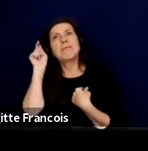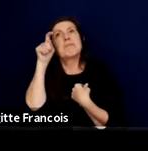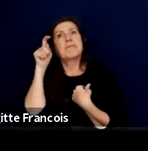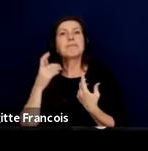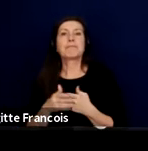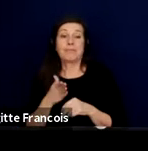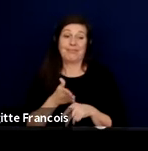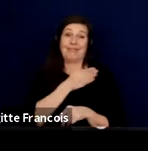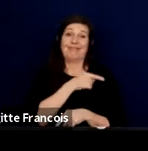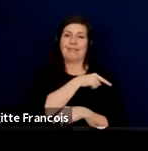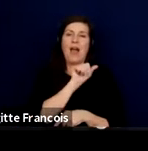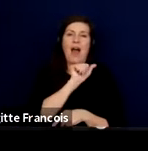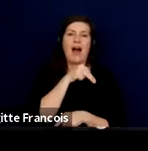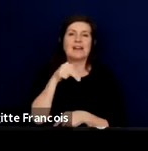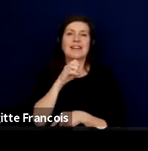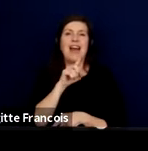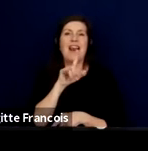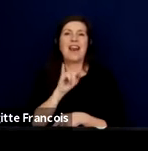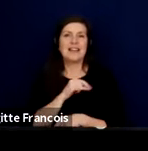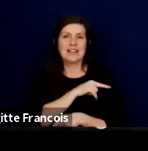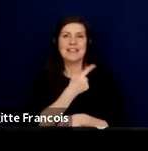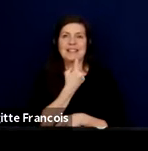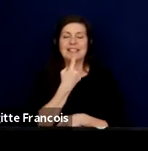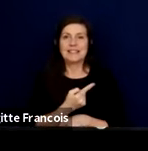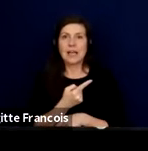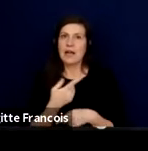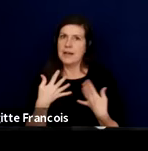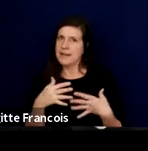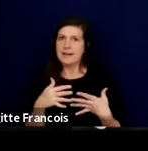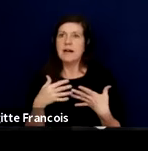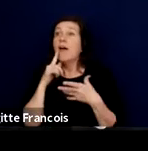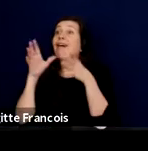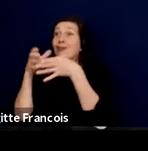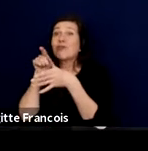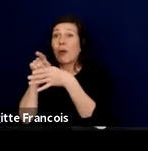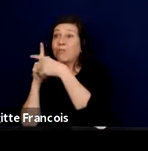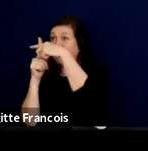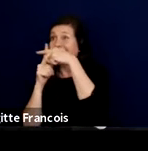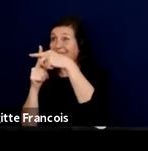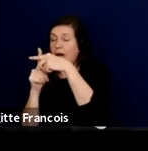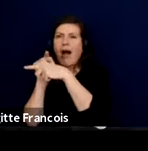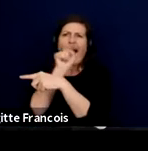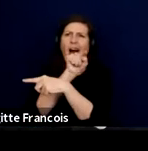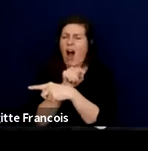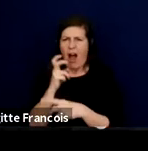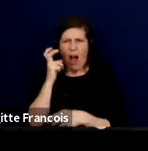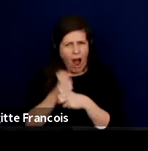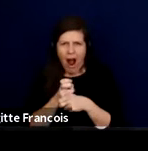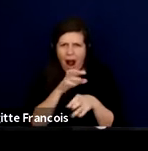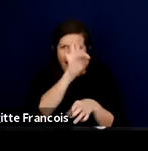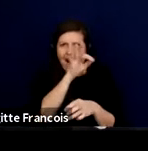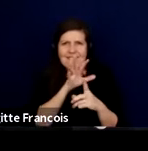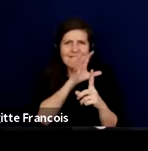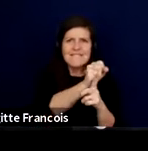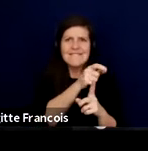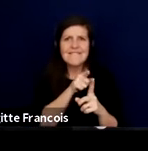Anneli said about that this whole thing also involves other groups as well that are hard to reach. And